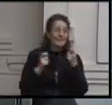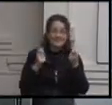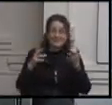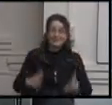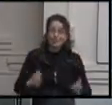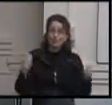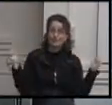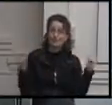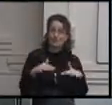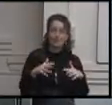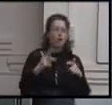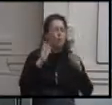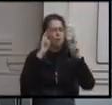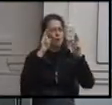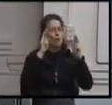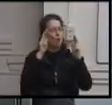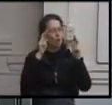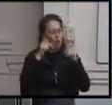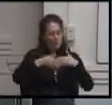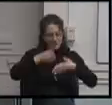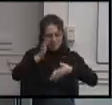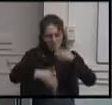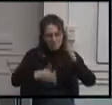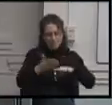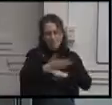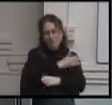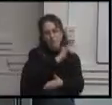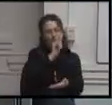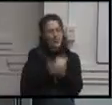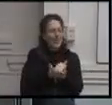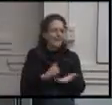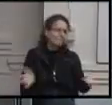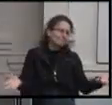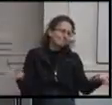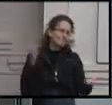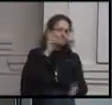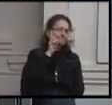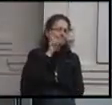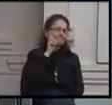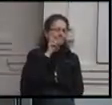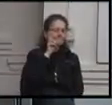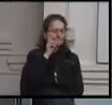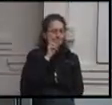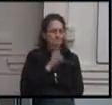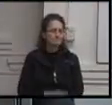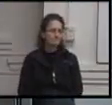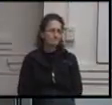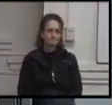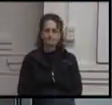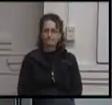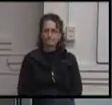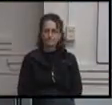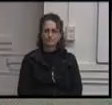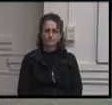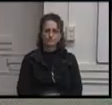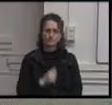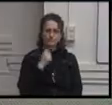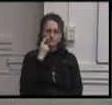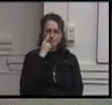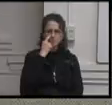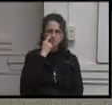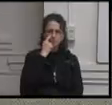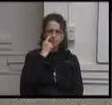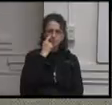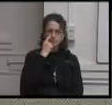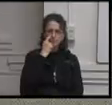Yes. If I can get it done before that, it would be great. But It takes time. Yeah, of course. Excellent. So not enough